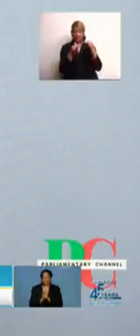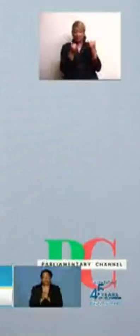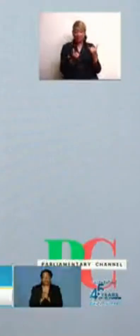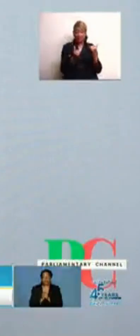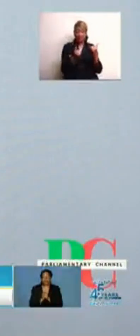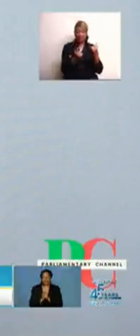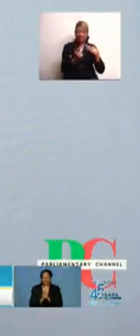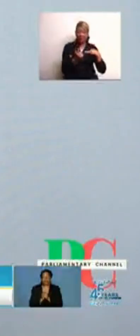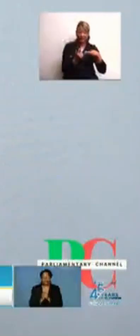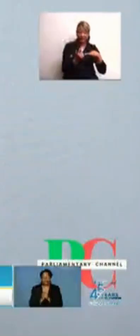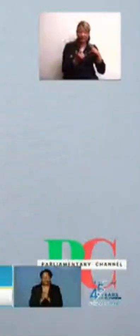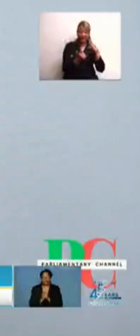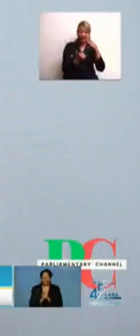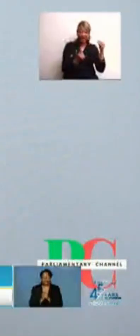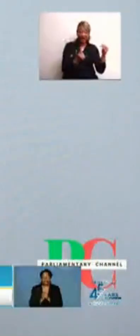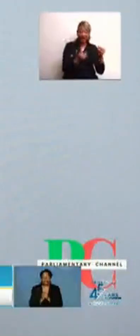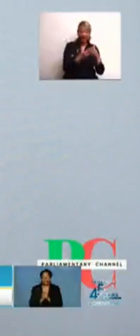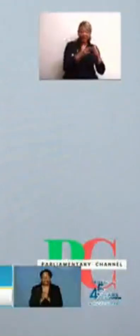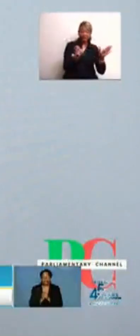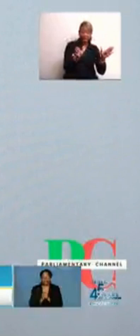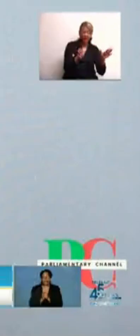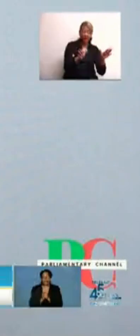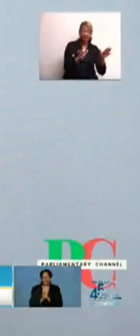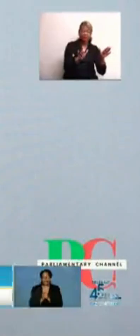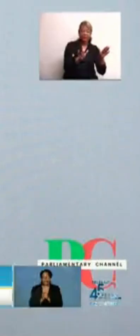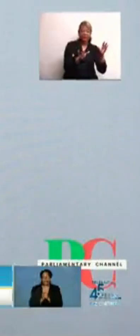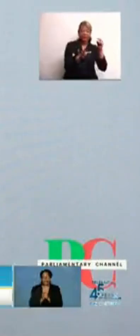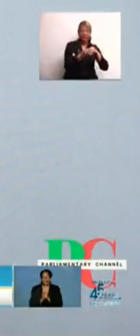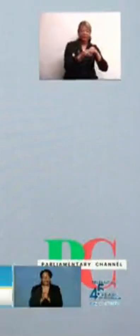pension plan benefits, as well as the expanded benefits from the contributory pension plan.